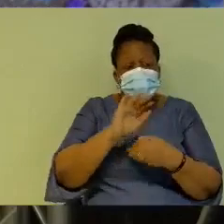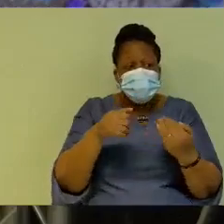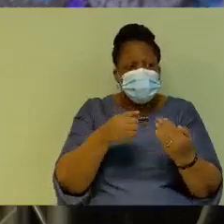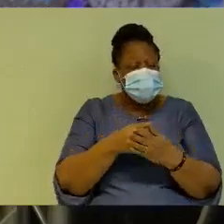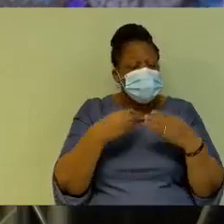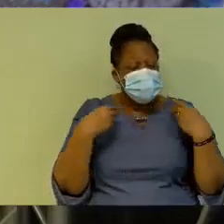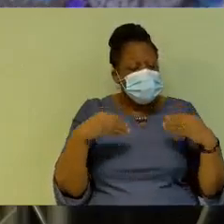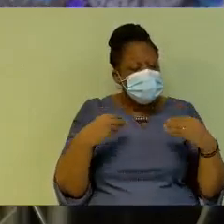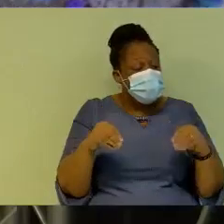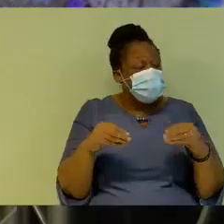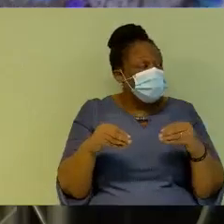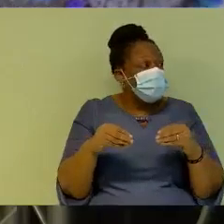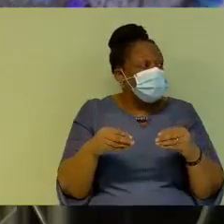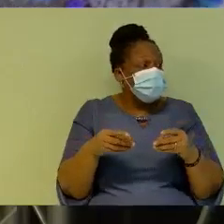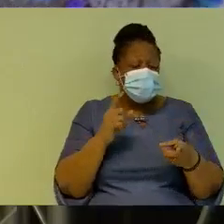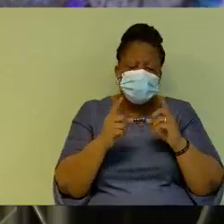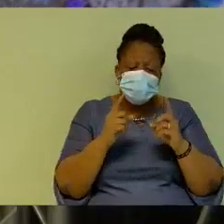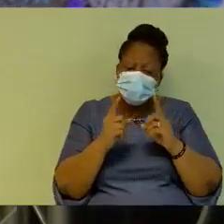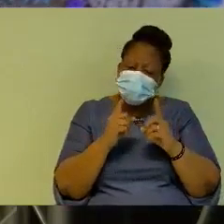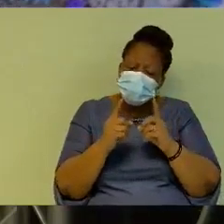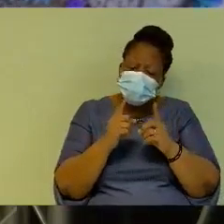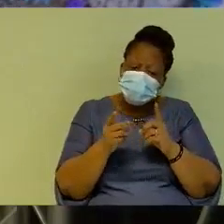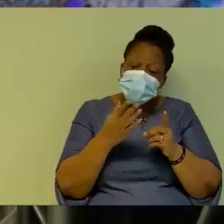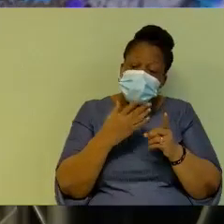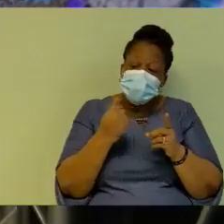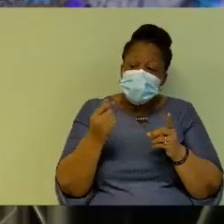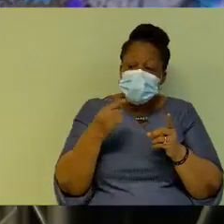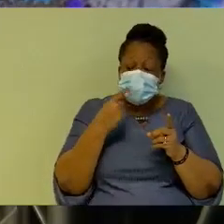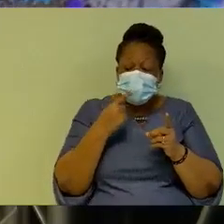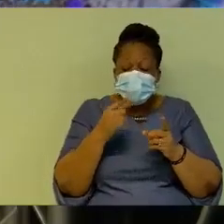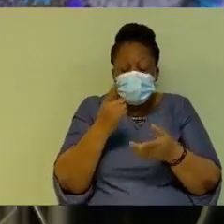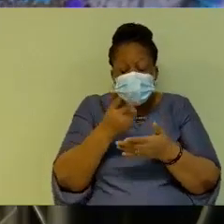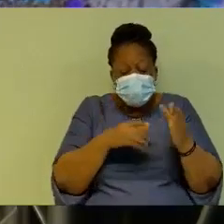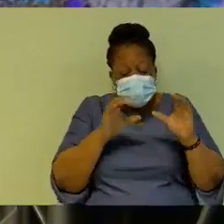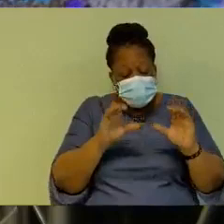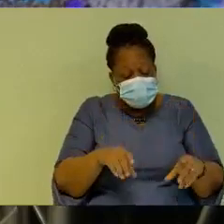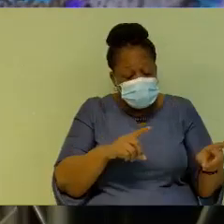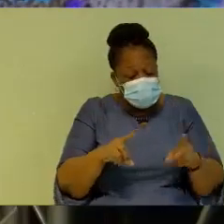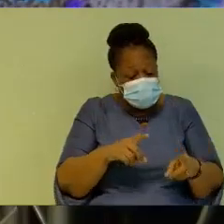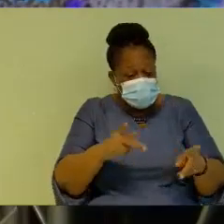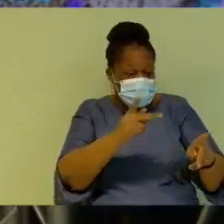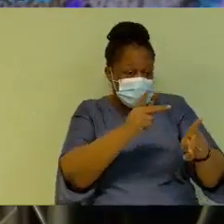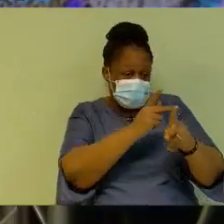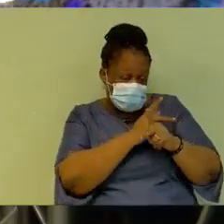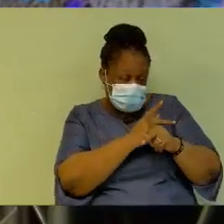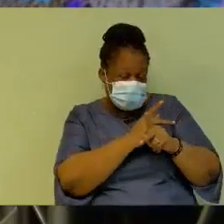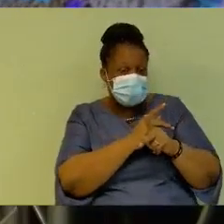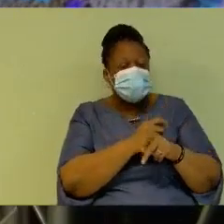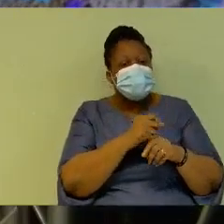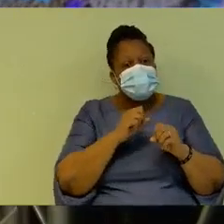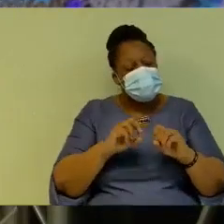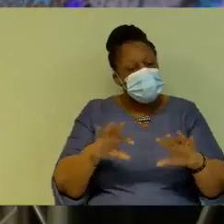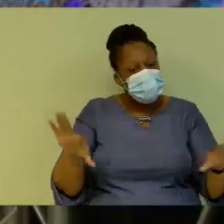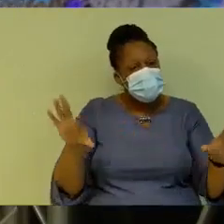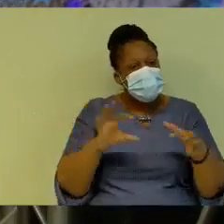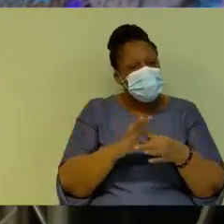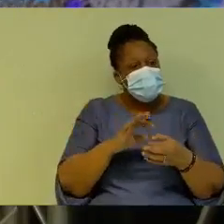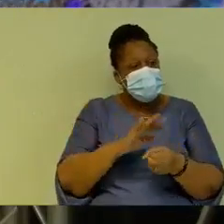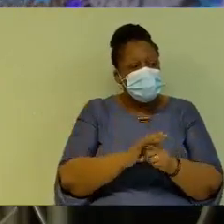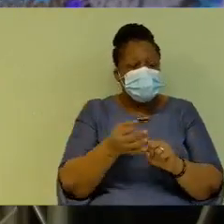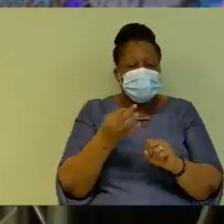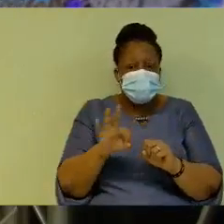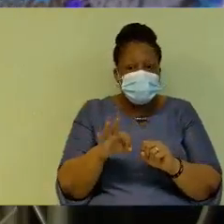operators in dialogue in terms of the infection prevention control measures. However, we are not saying